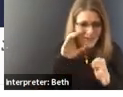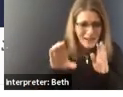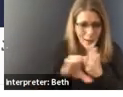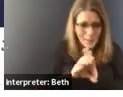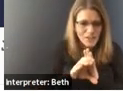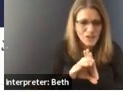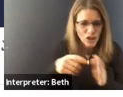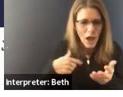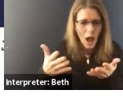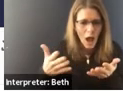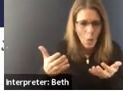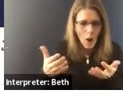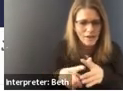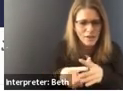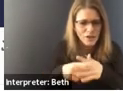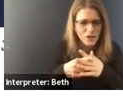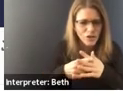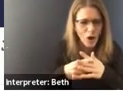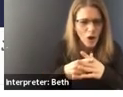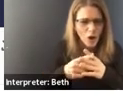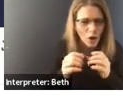And as soon as I get there,